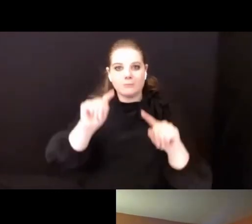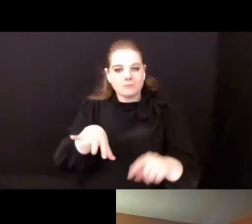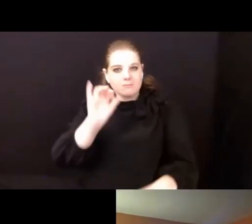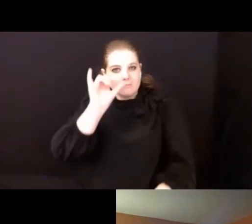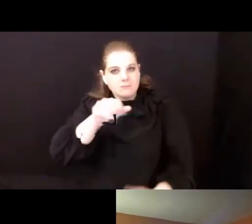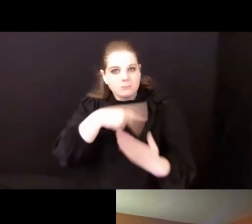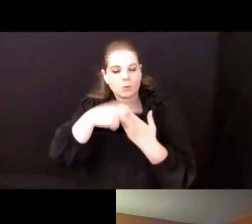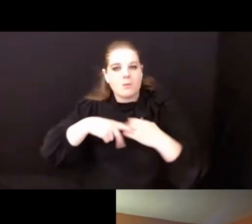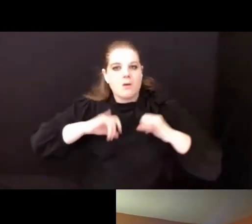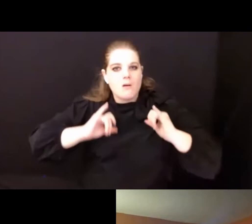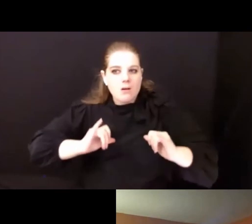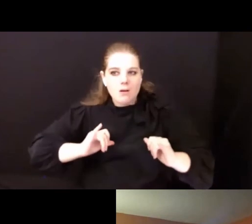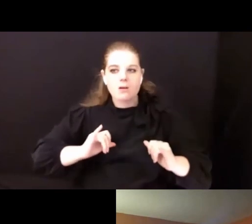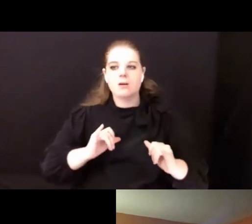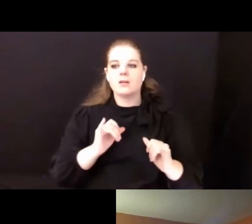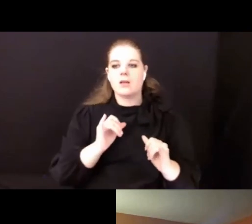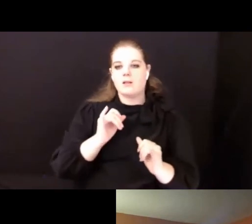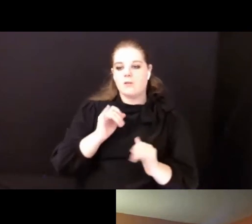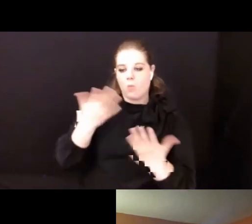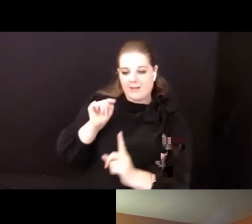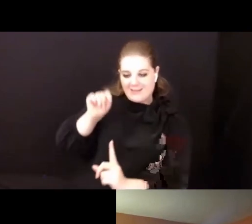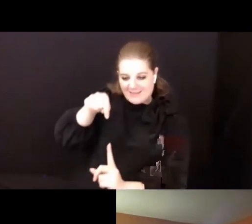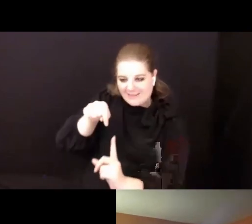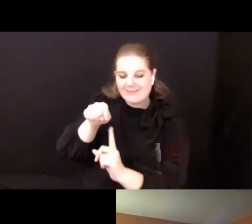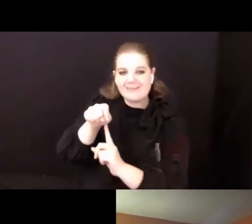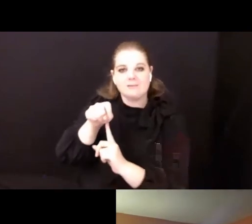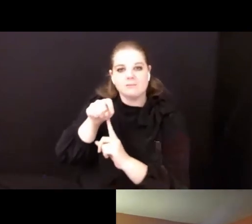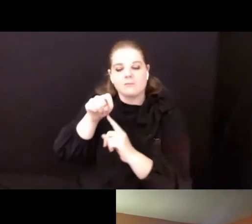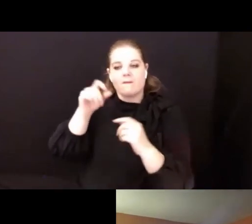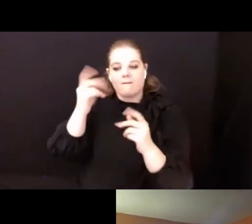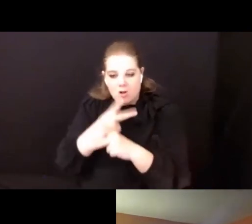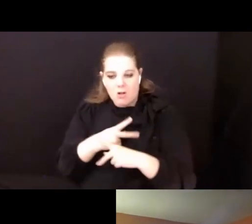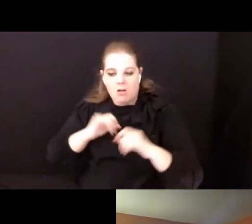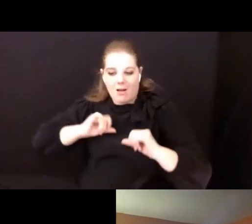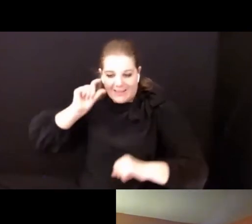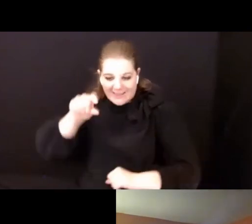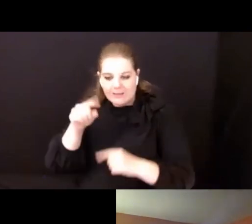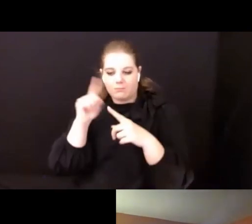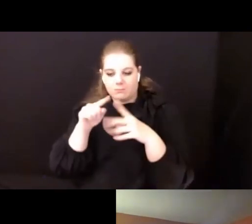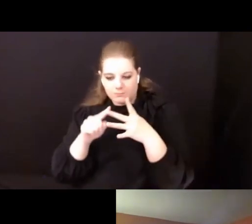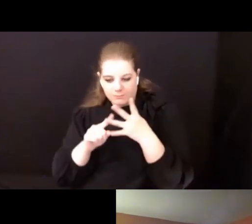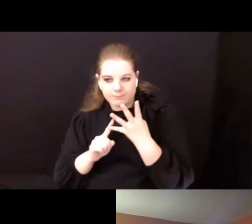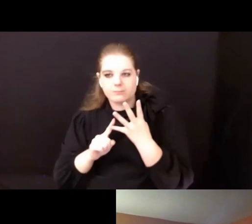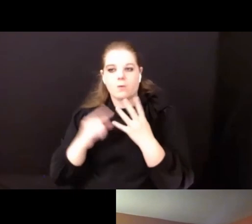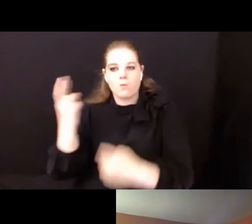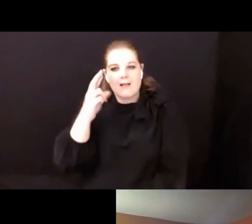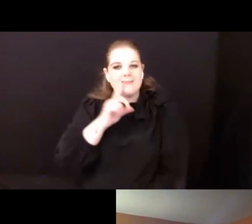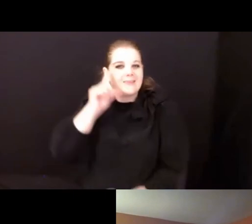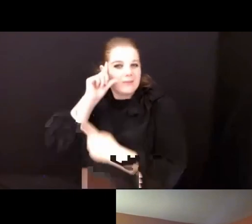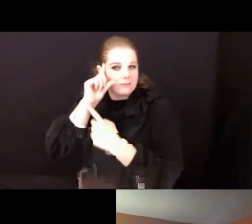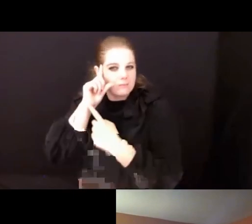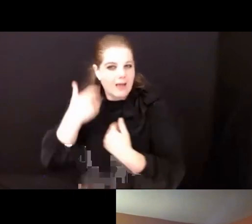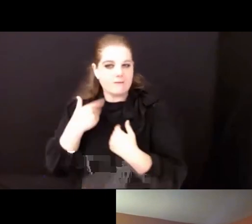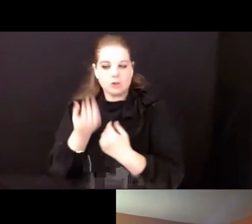helped him to fill in the blanks of what he needed, as well as defining deafness as his own entity outside of the disability